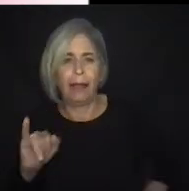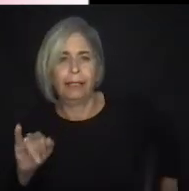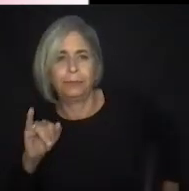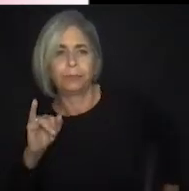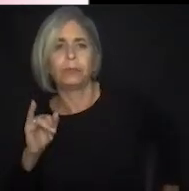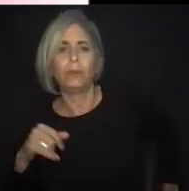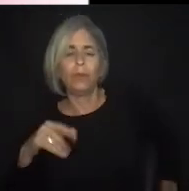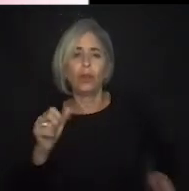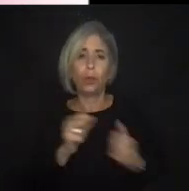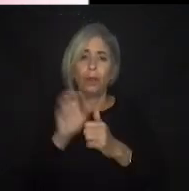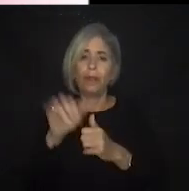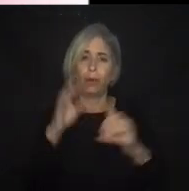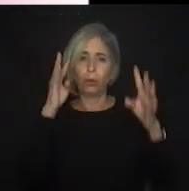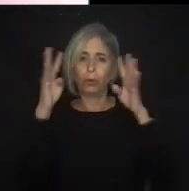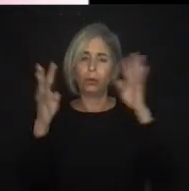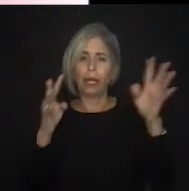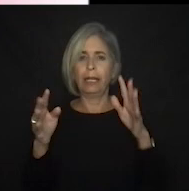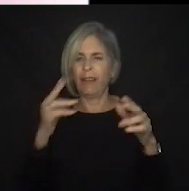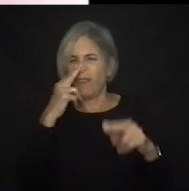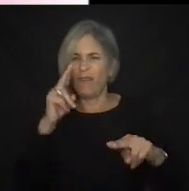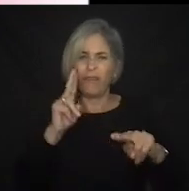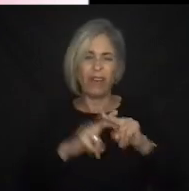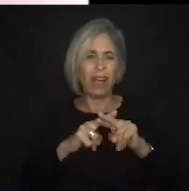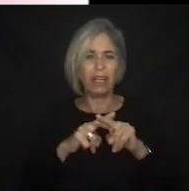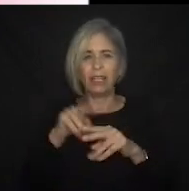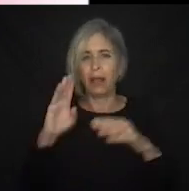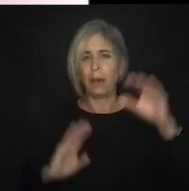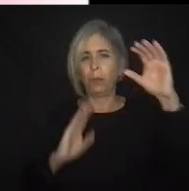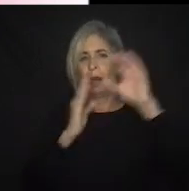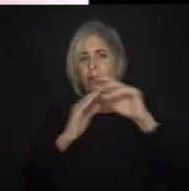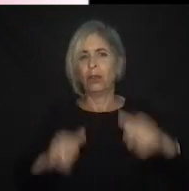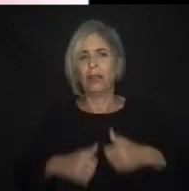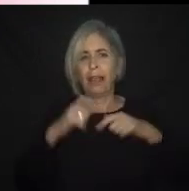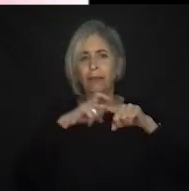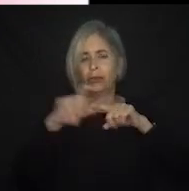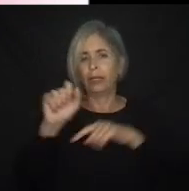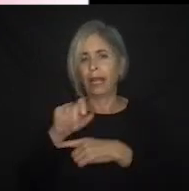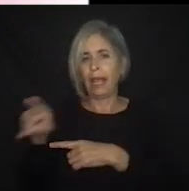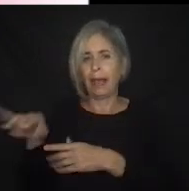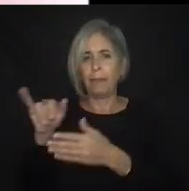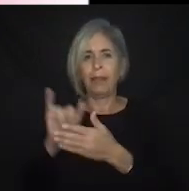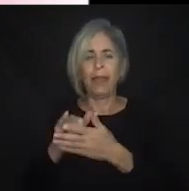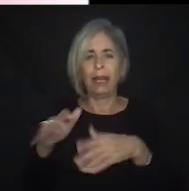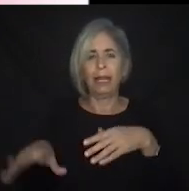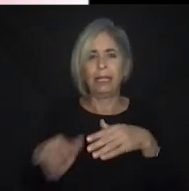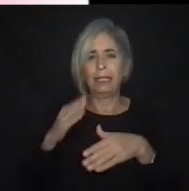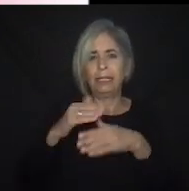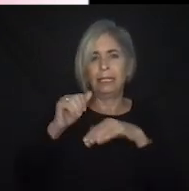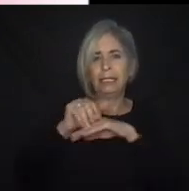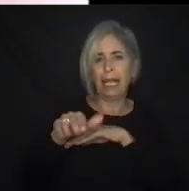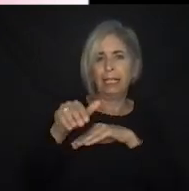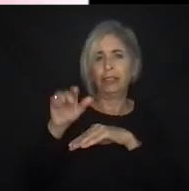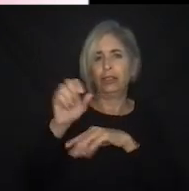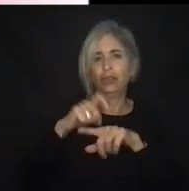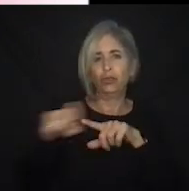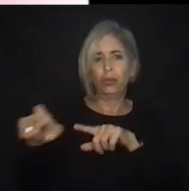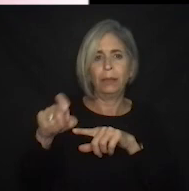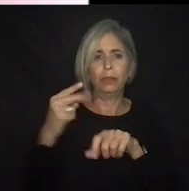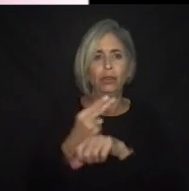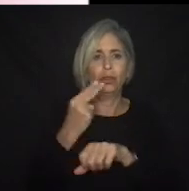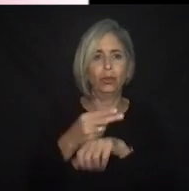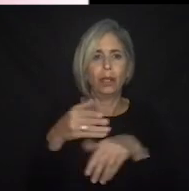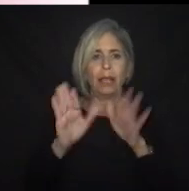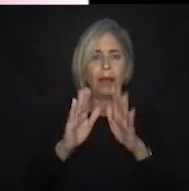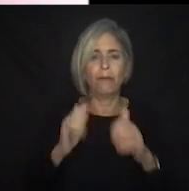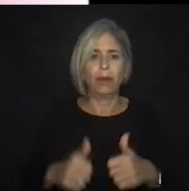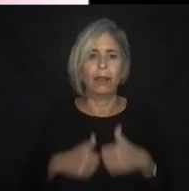With that, we were able to create a super fun in-browser live streaming app that sends its stream to Mux to allow for live playback. So